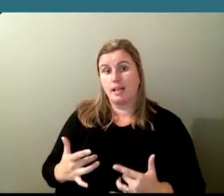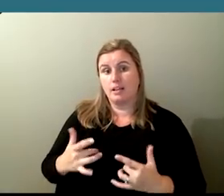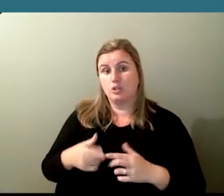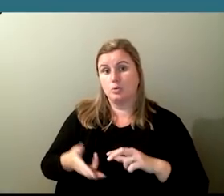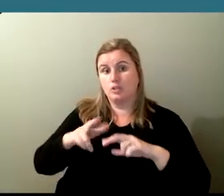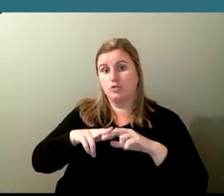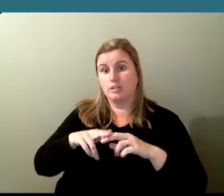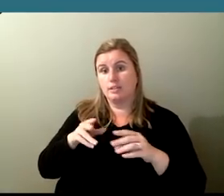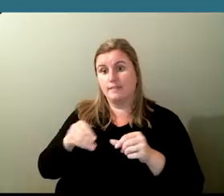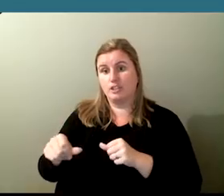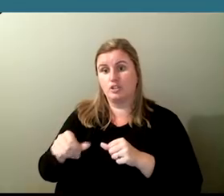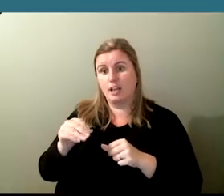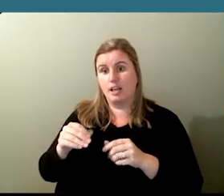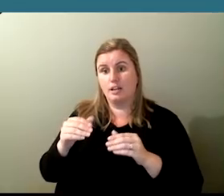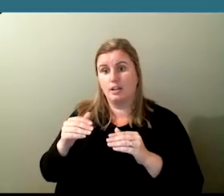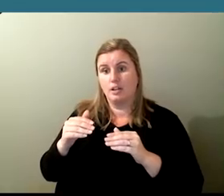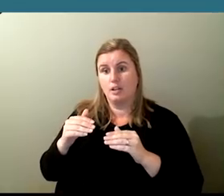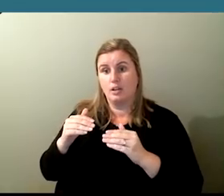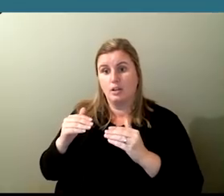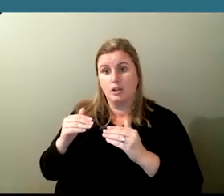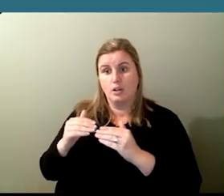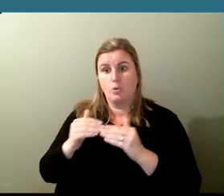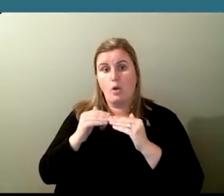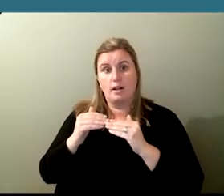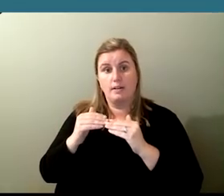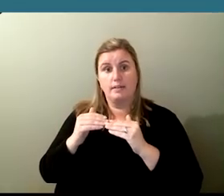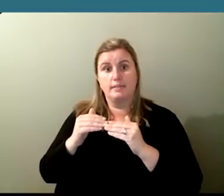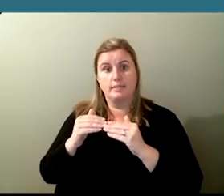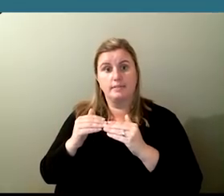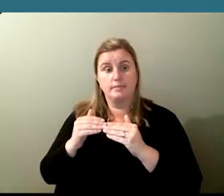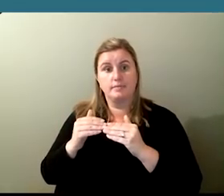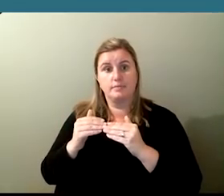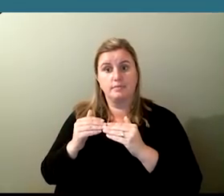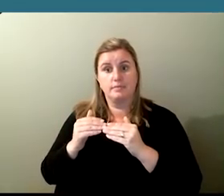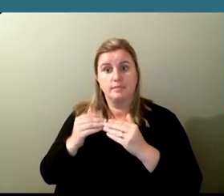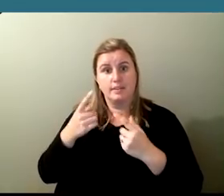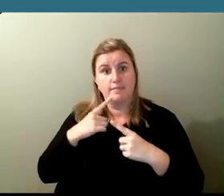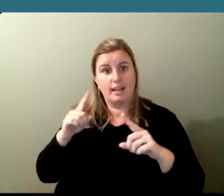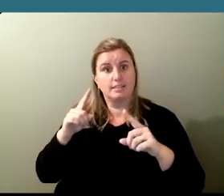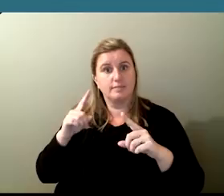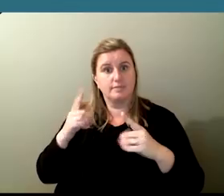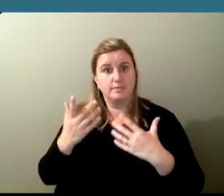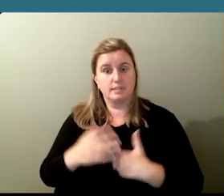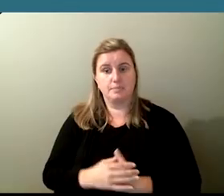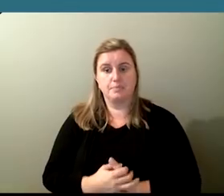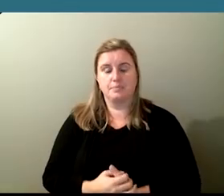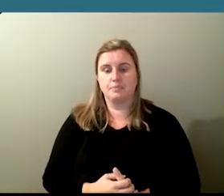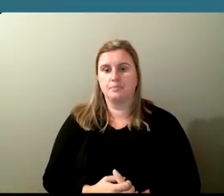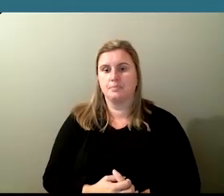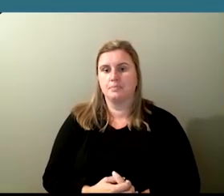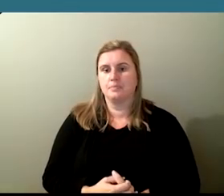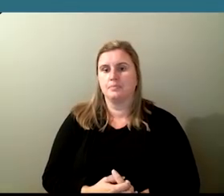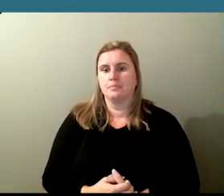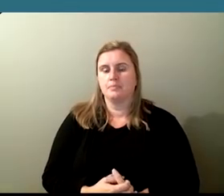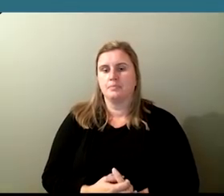the efficiency and still be effective